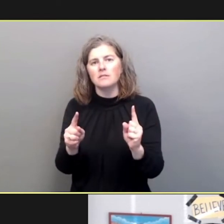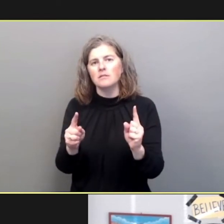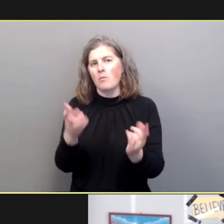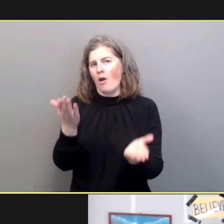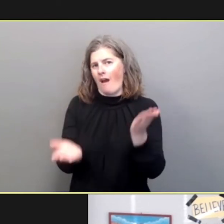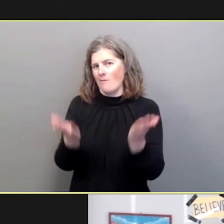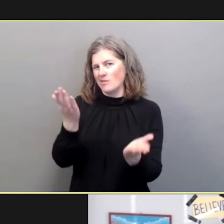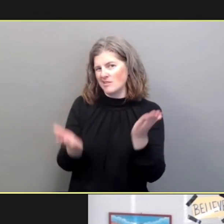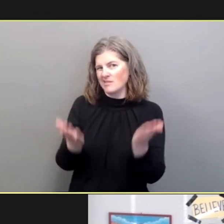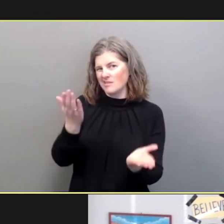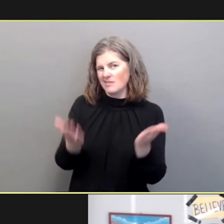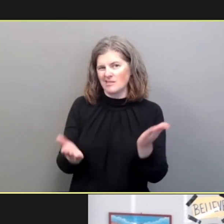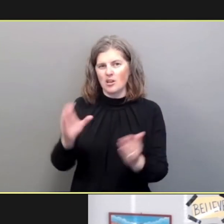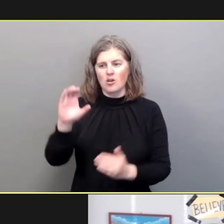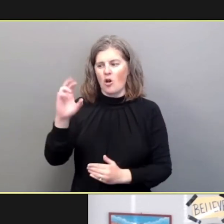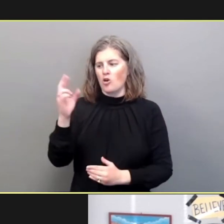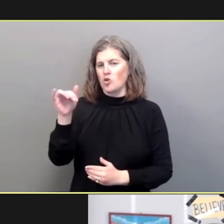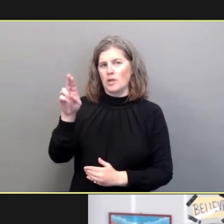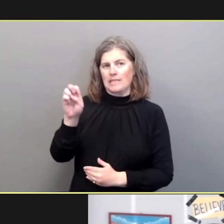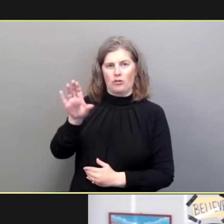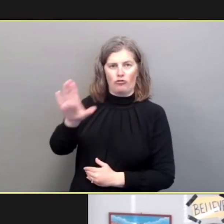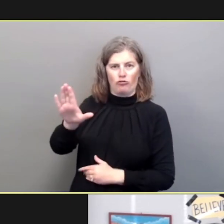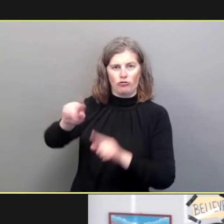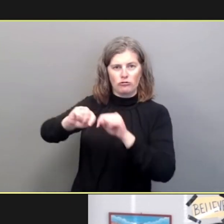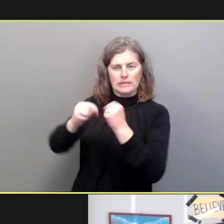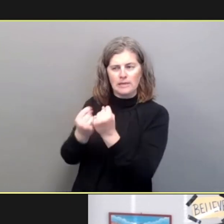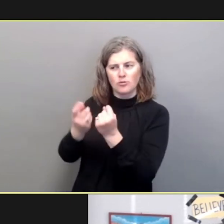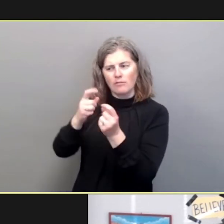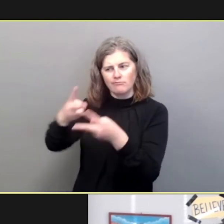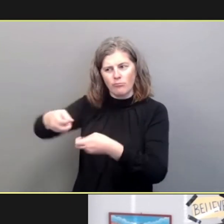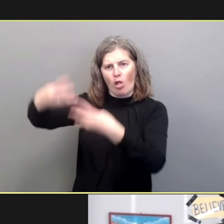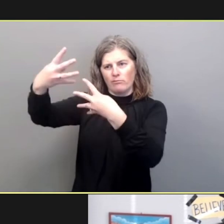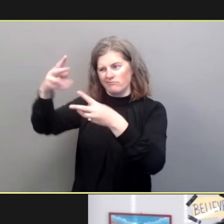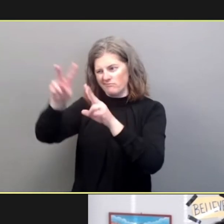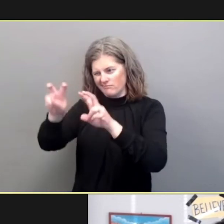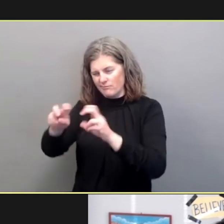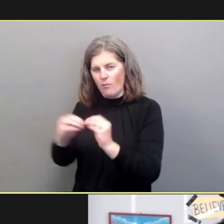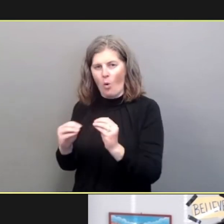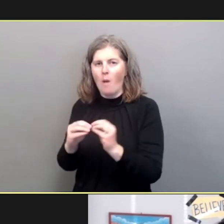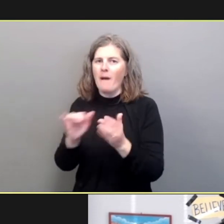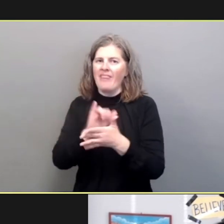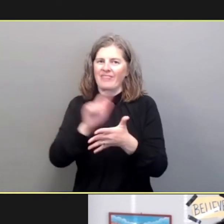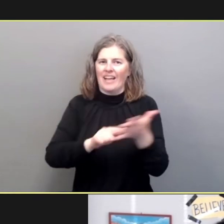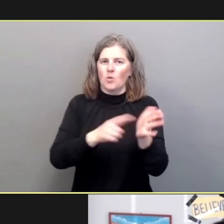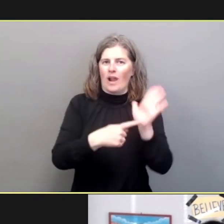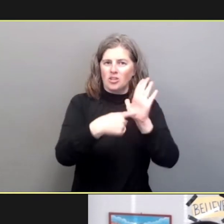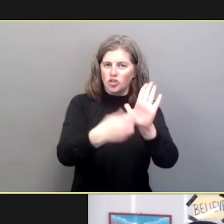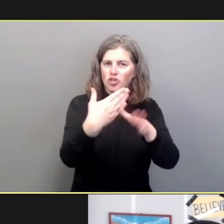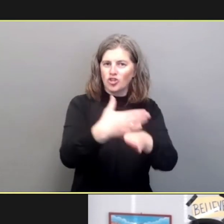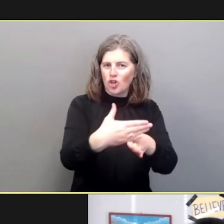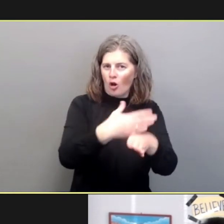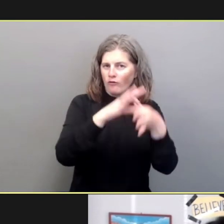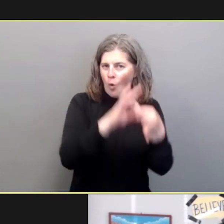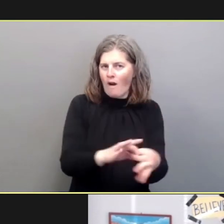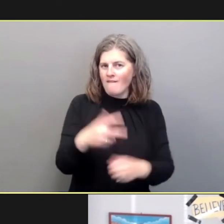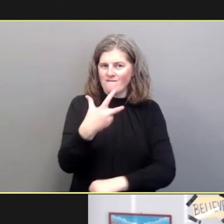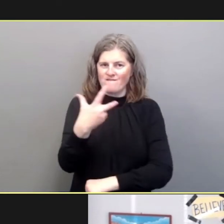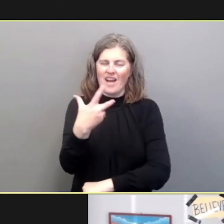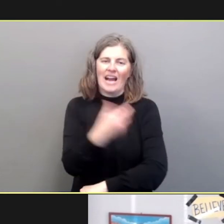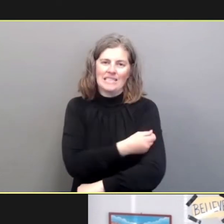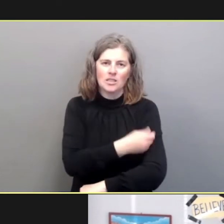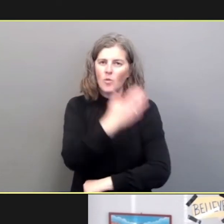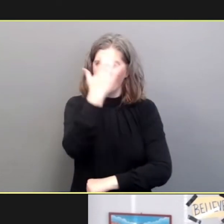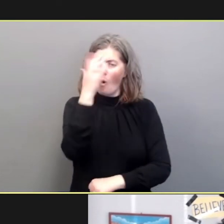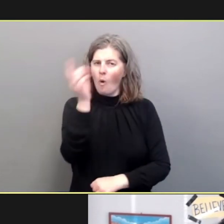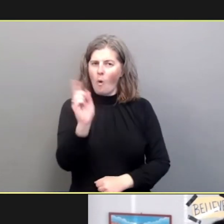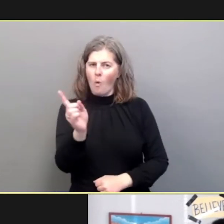perhaps Christine's team would be able to pull that out, but that's the data we share for vaccine. So we can know where to kind